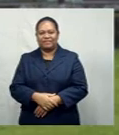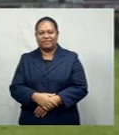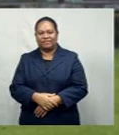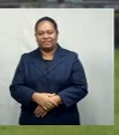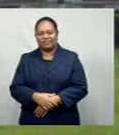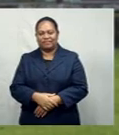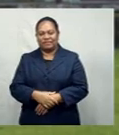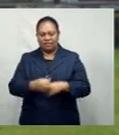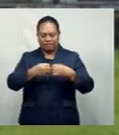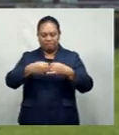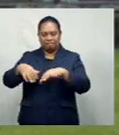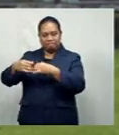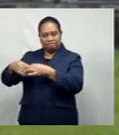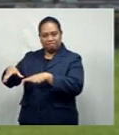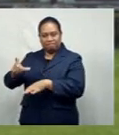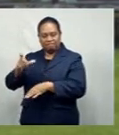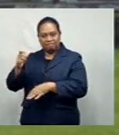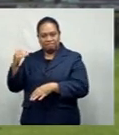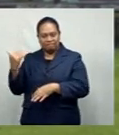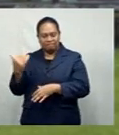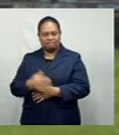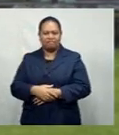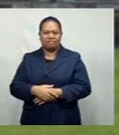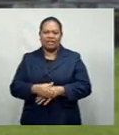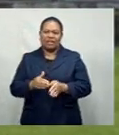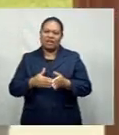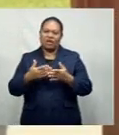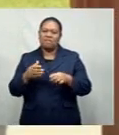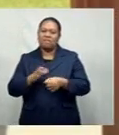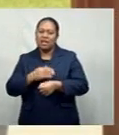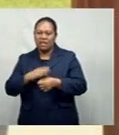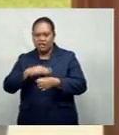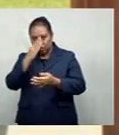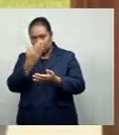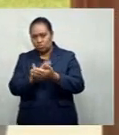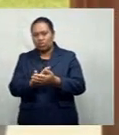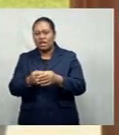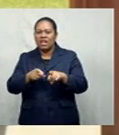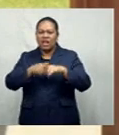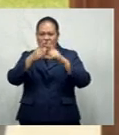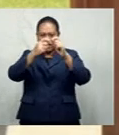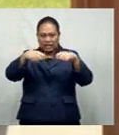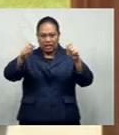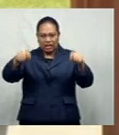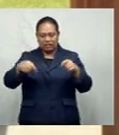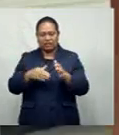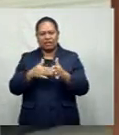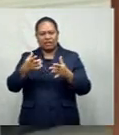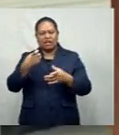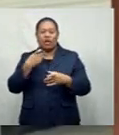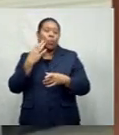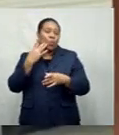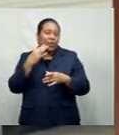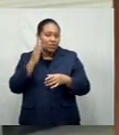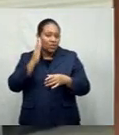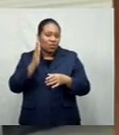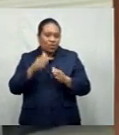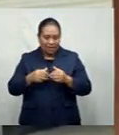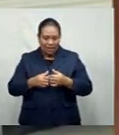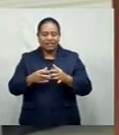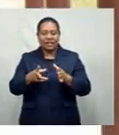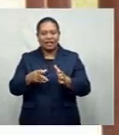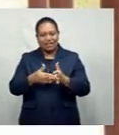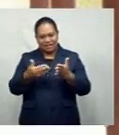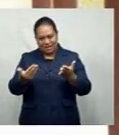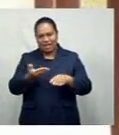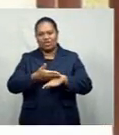The destruction of the classrooms meant students had to learn in tents. When school resumes, students will be learning in the new classrooms.